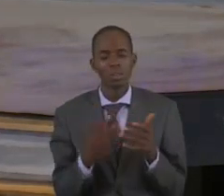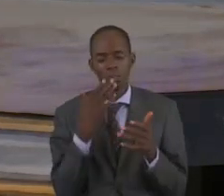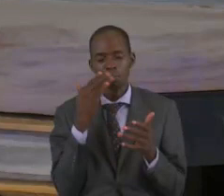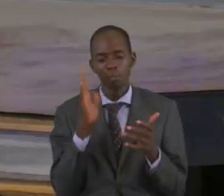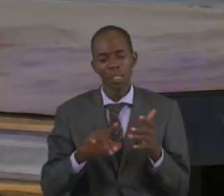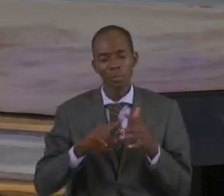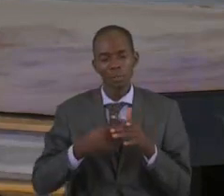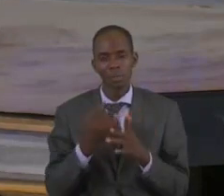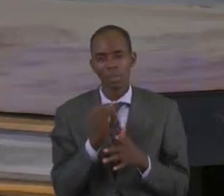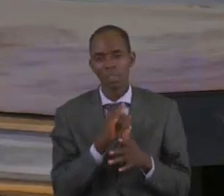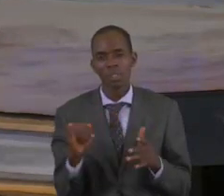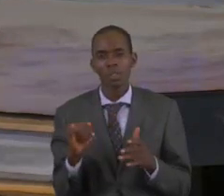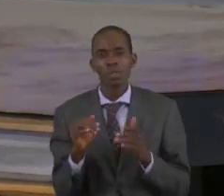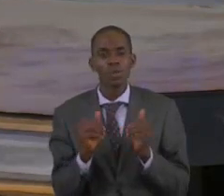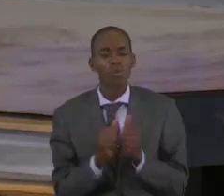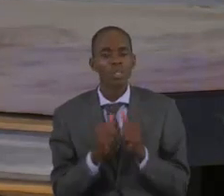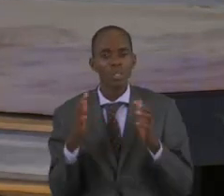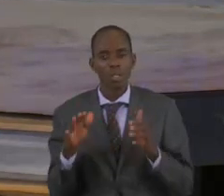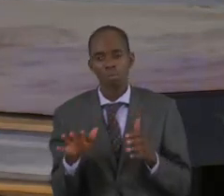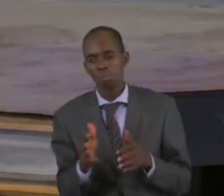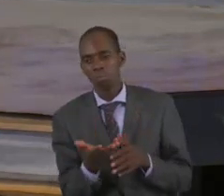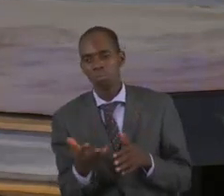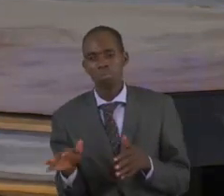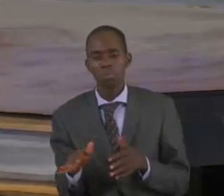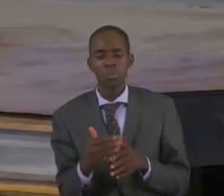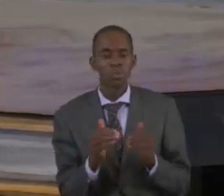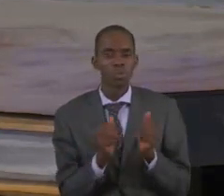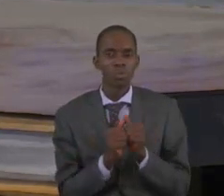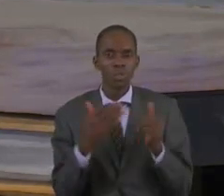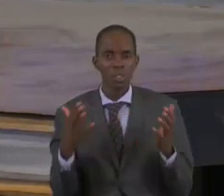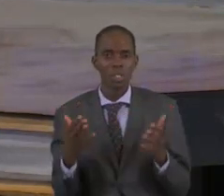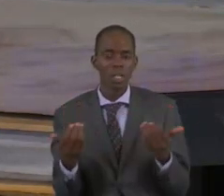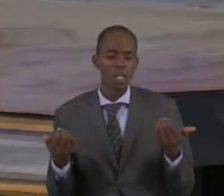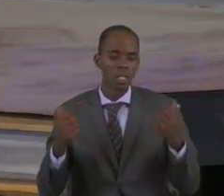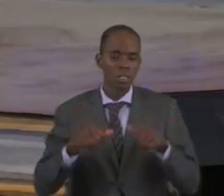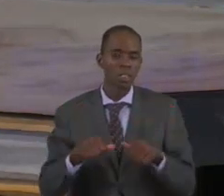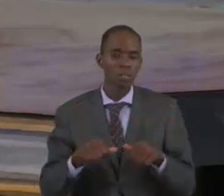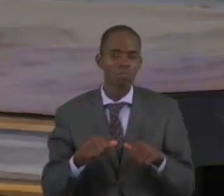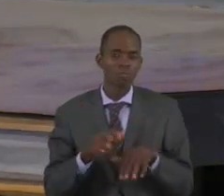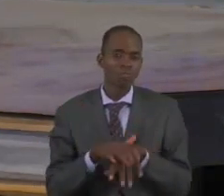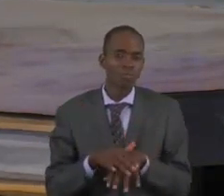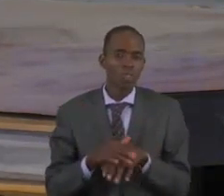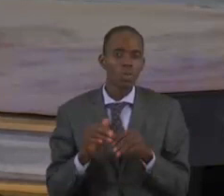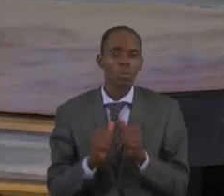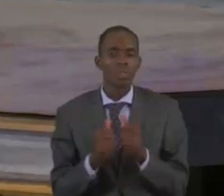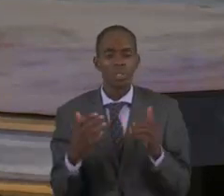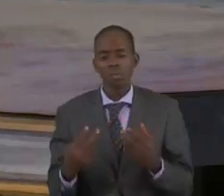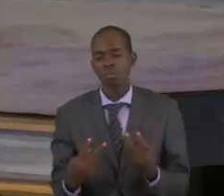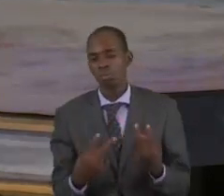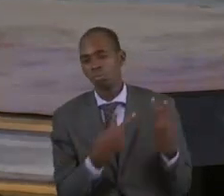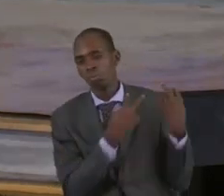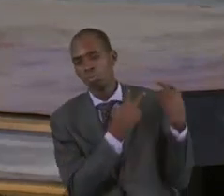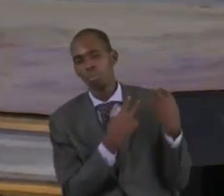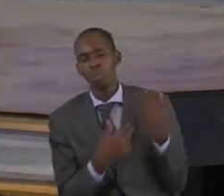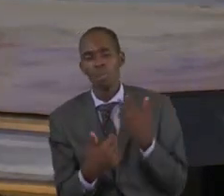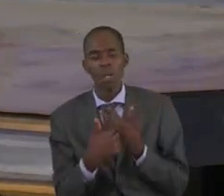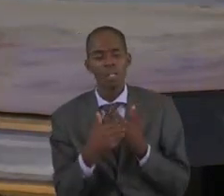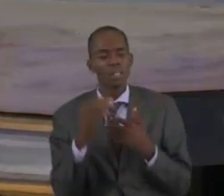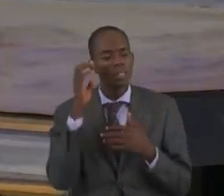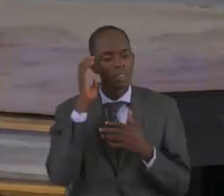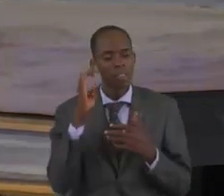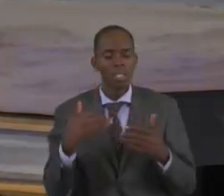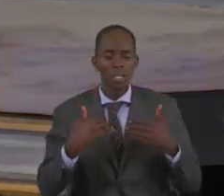soul, without any wavering, without any compromise, without looking back, he had